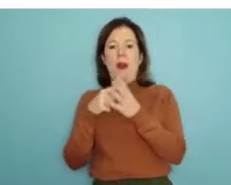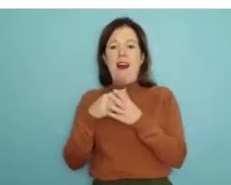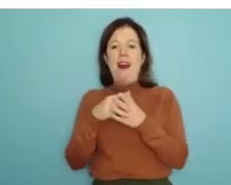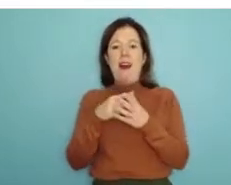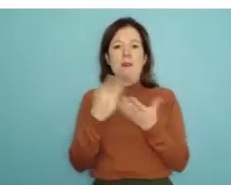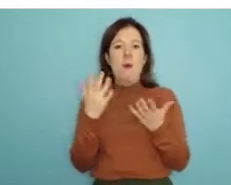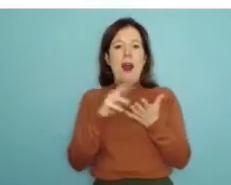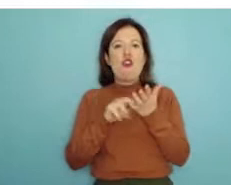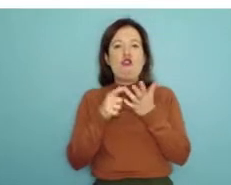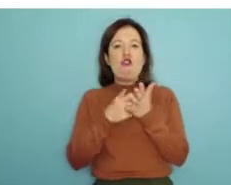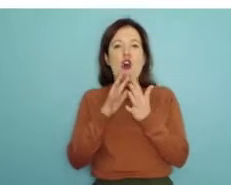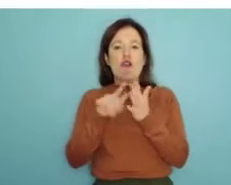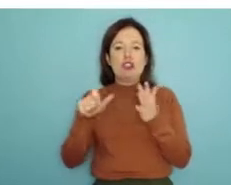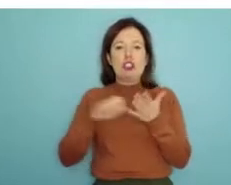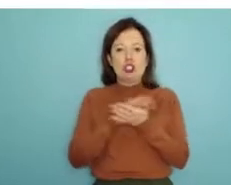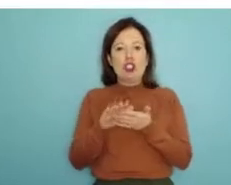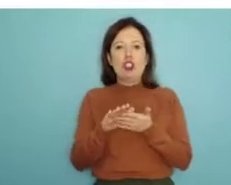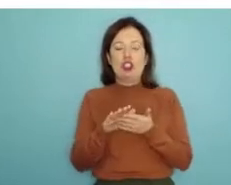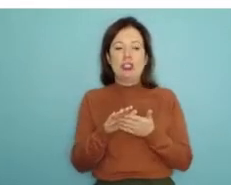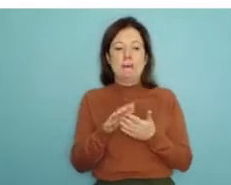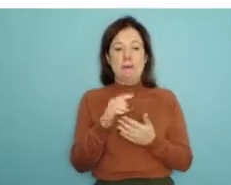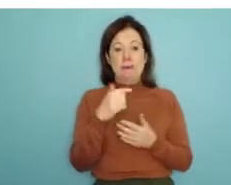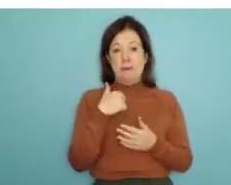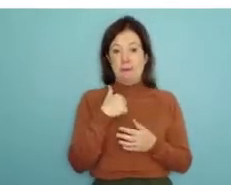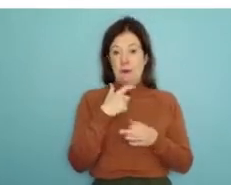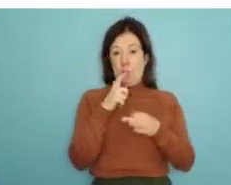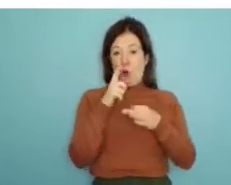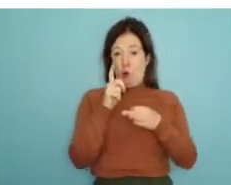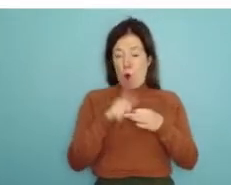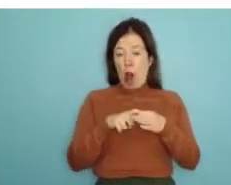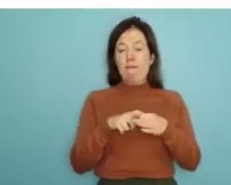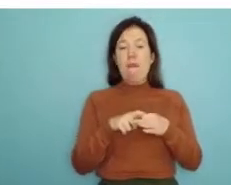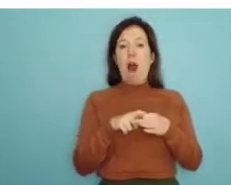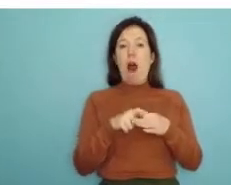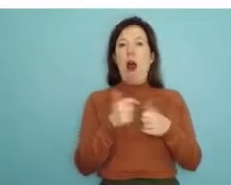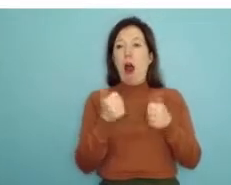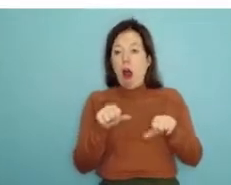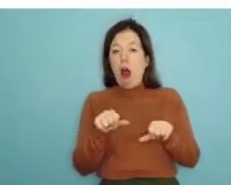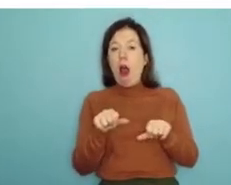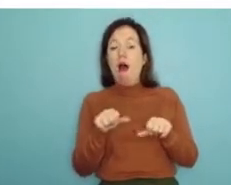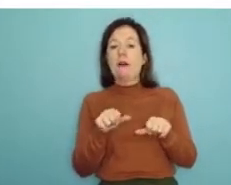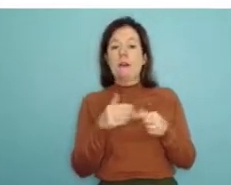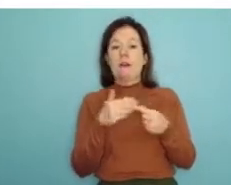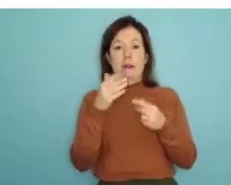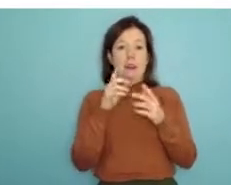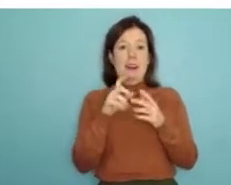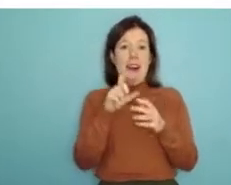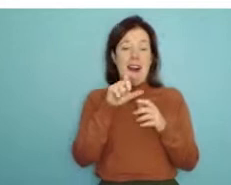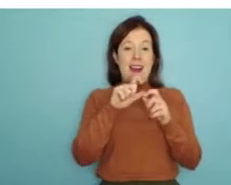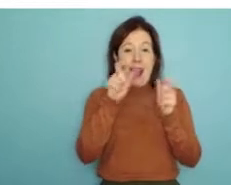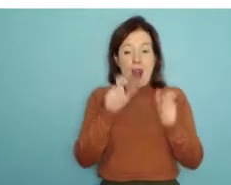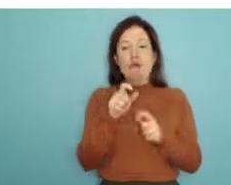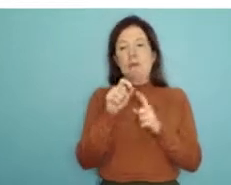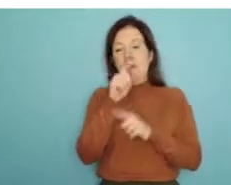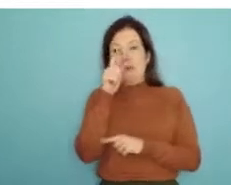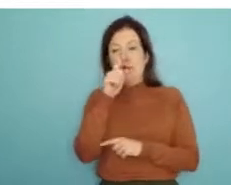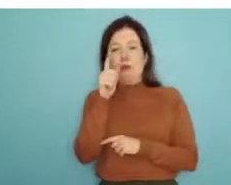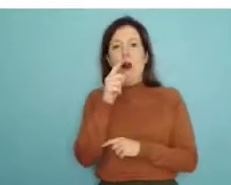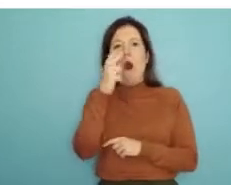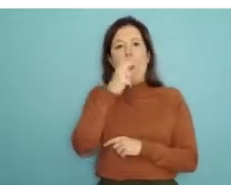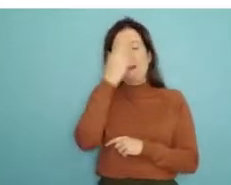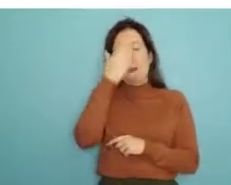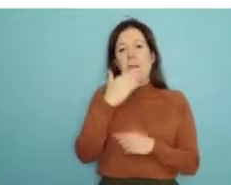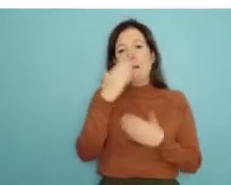Norwich, and then I qualified and went to work for Cambridge and Peterborough Foundation Trust in the Older People's Mental